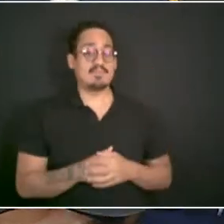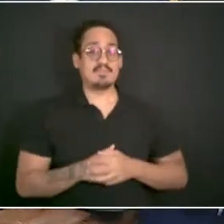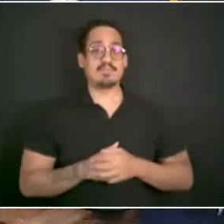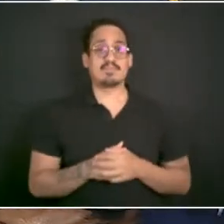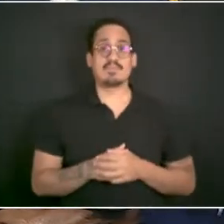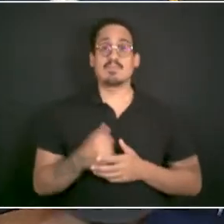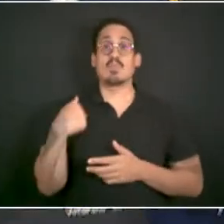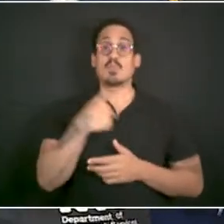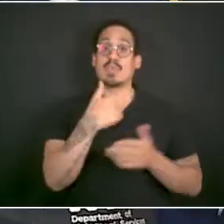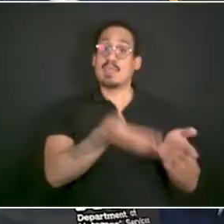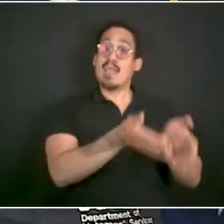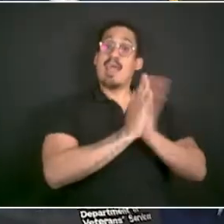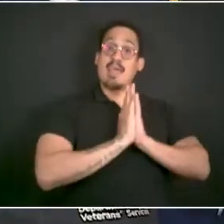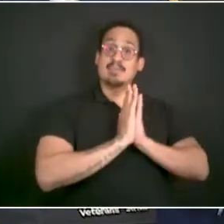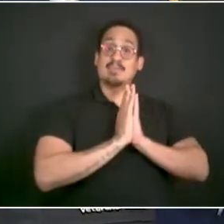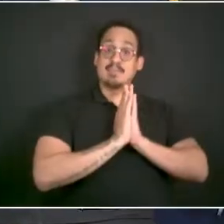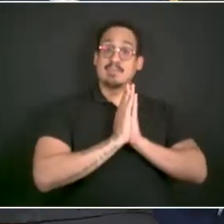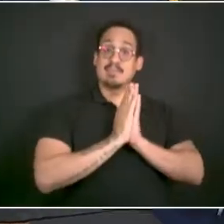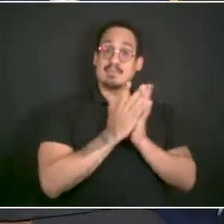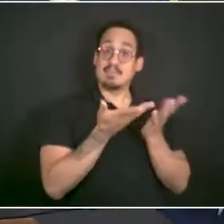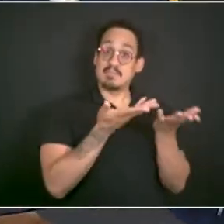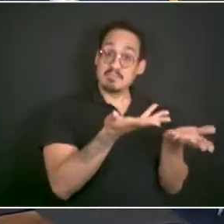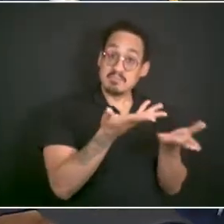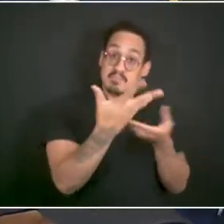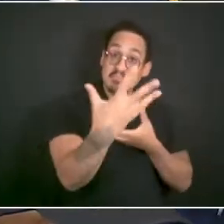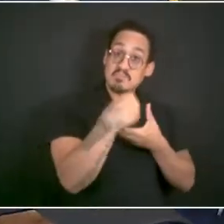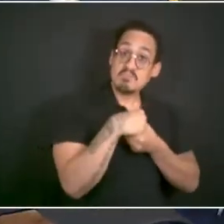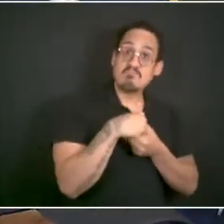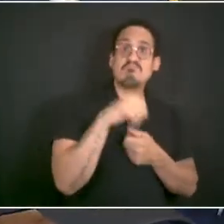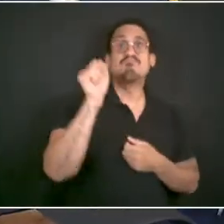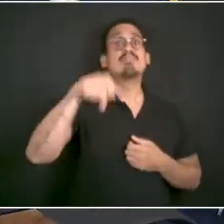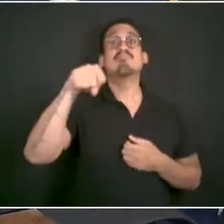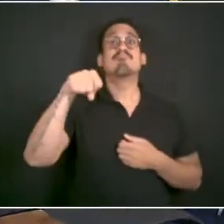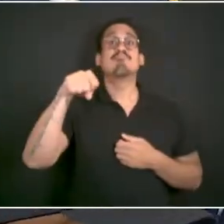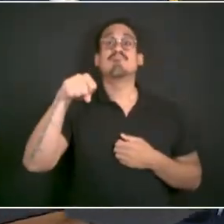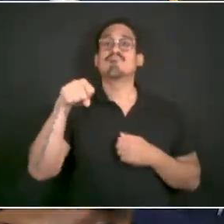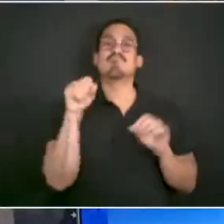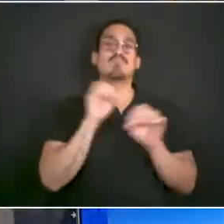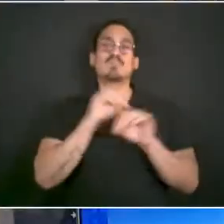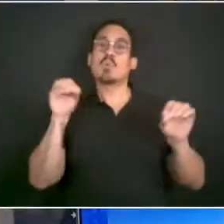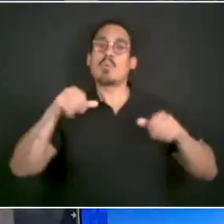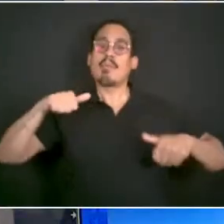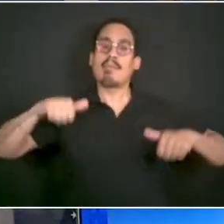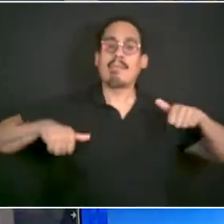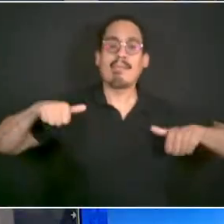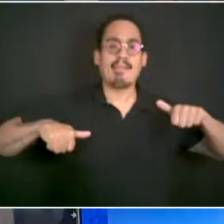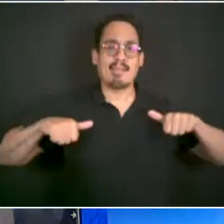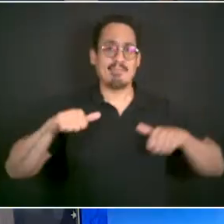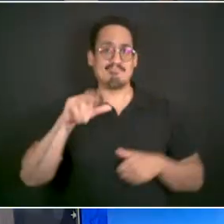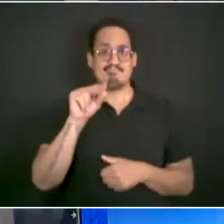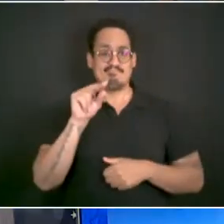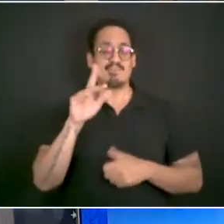the borough president did not hesitate and stated he wanted to be a part of this. Thank you very much.